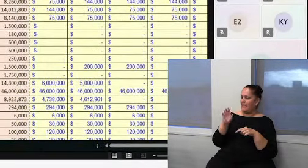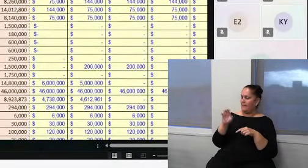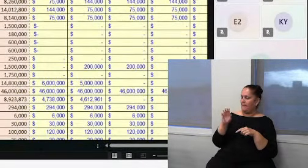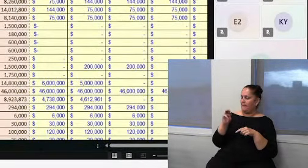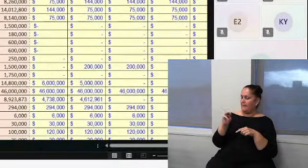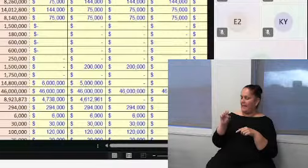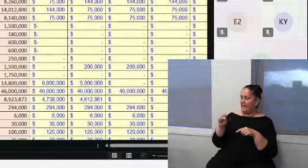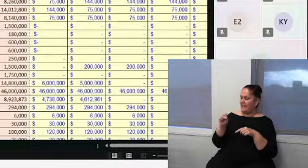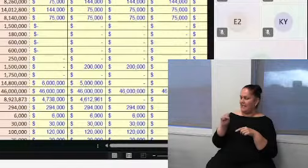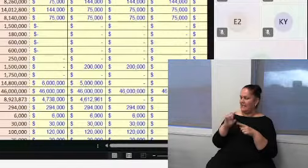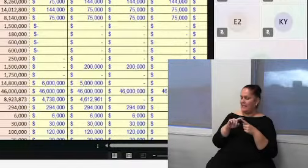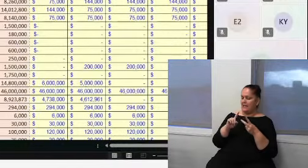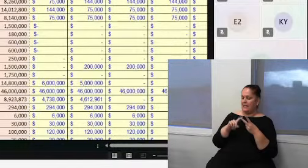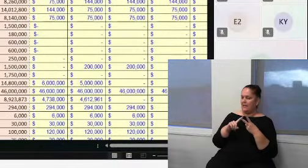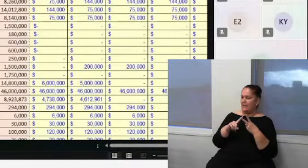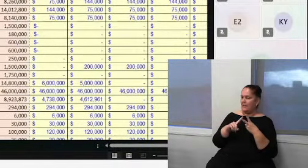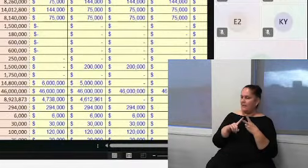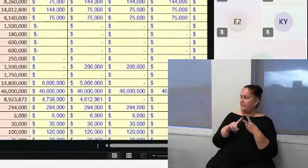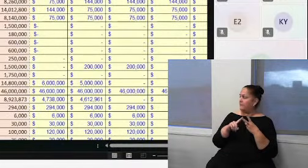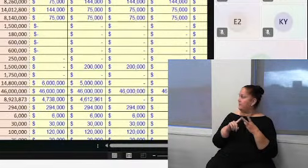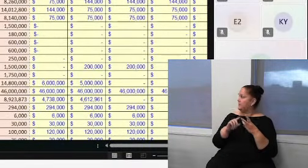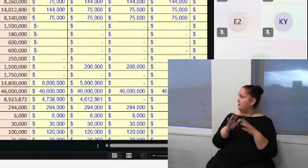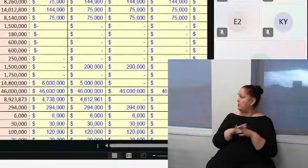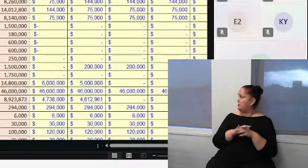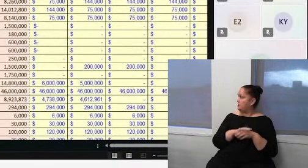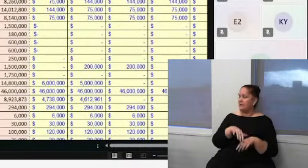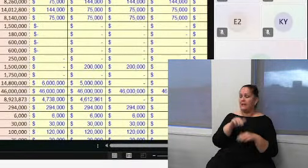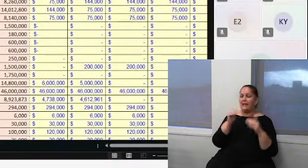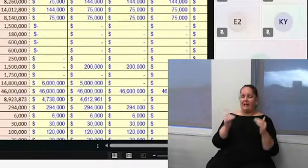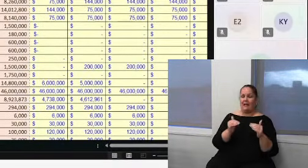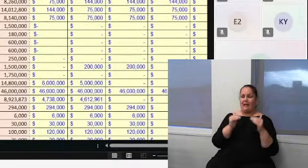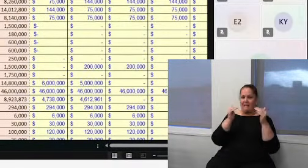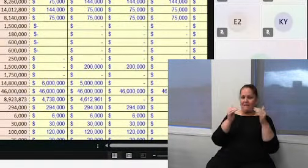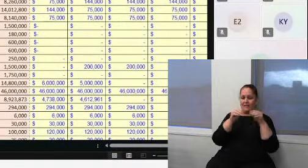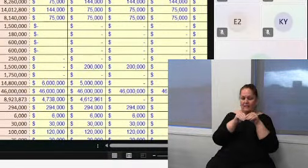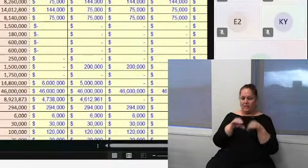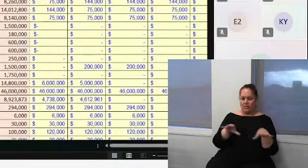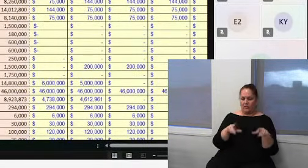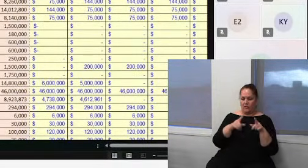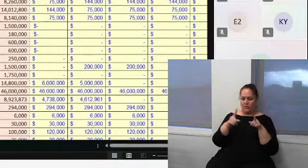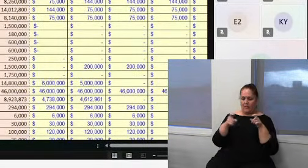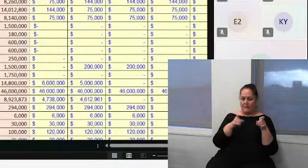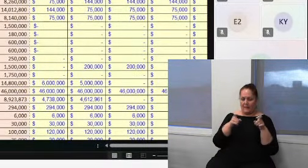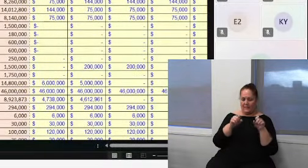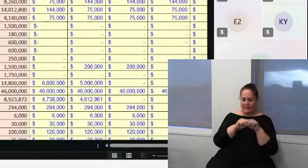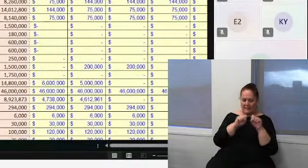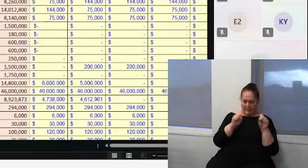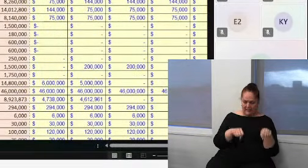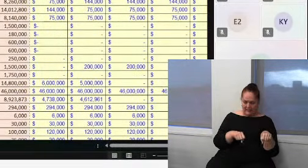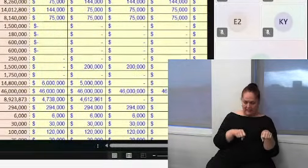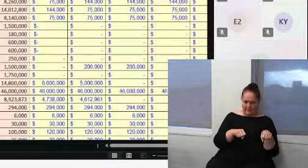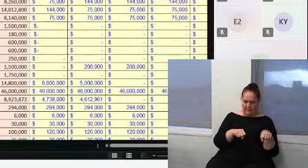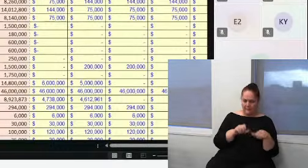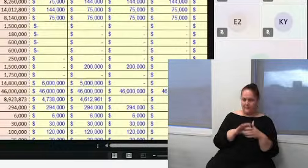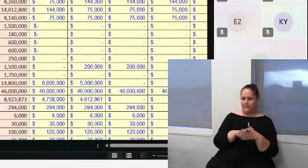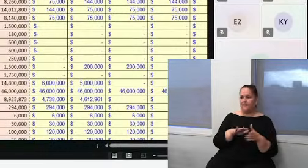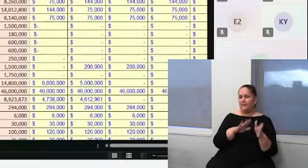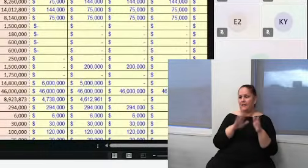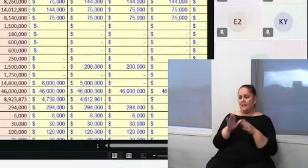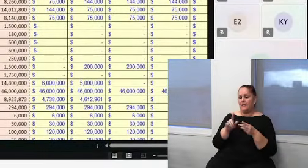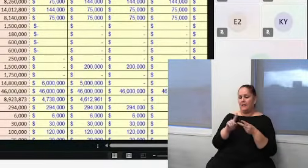what ADMS is and also the DERM, DERM. Absolutely. Slowly, please. Advanced Distribution Management System.